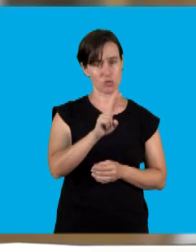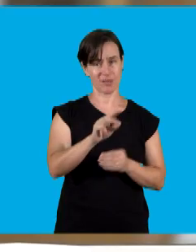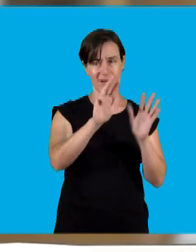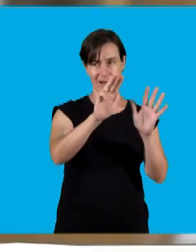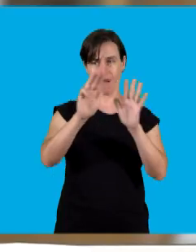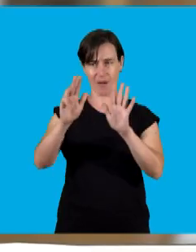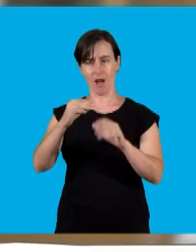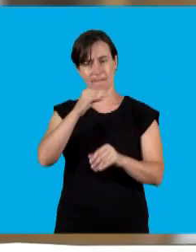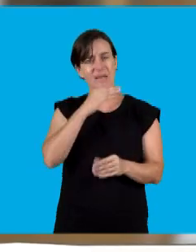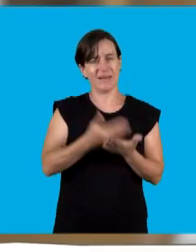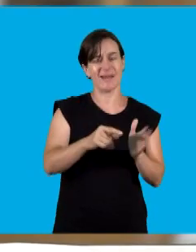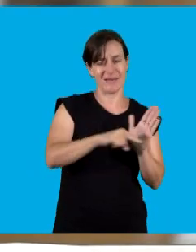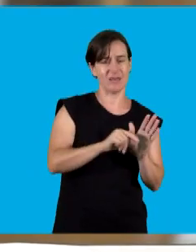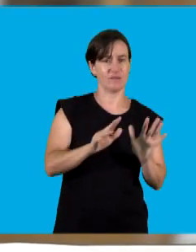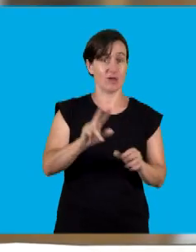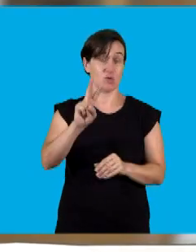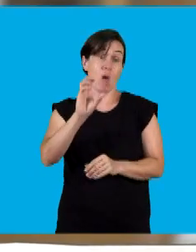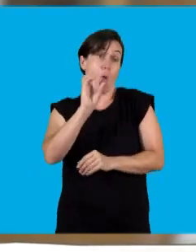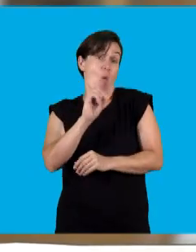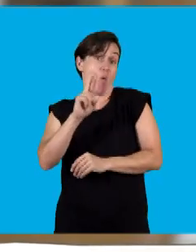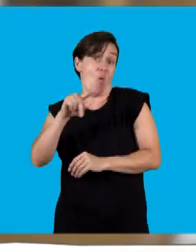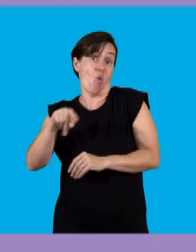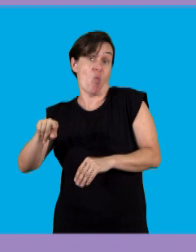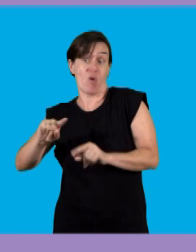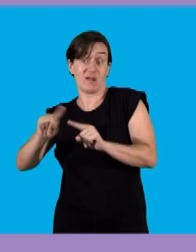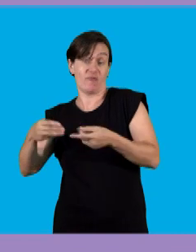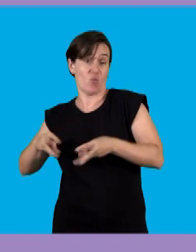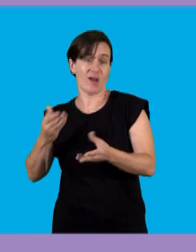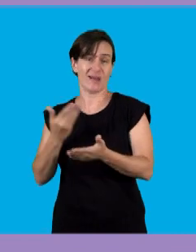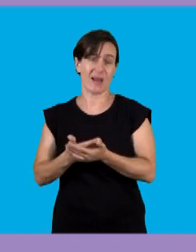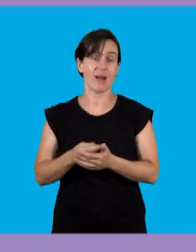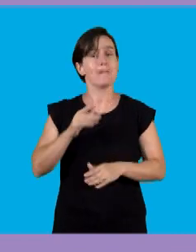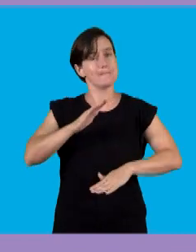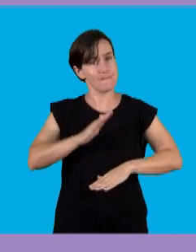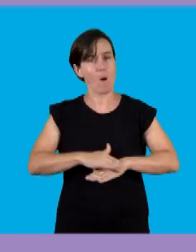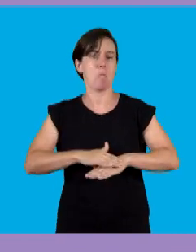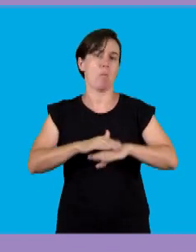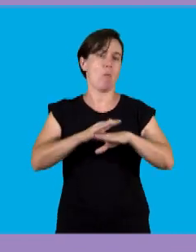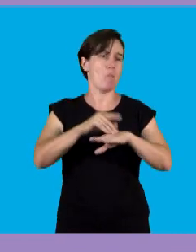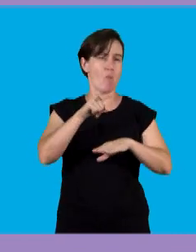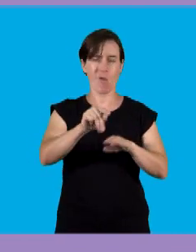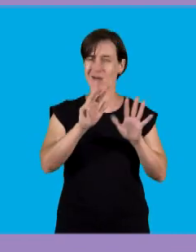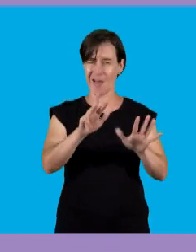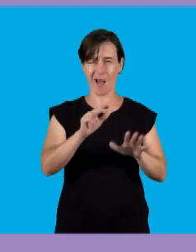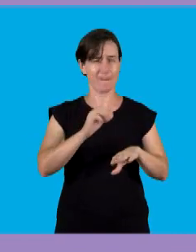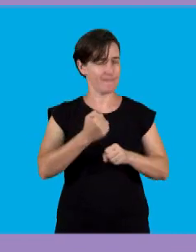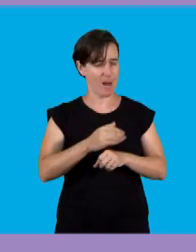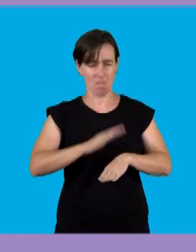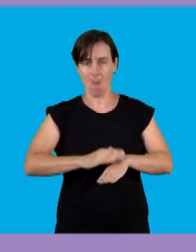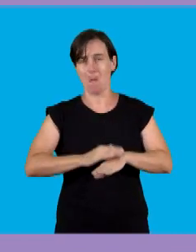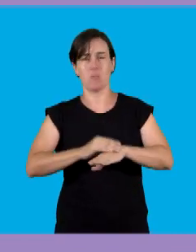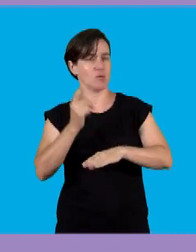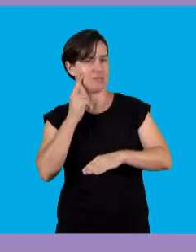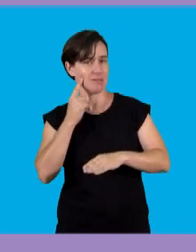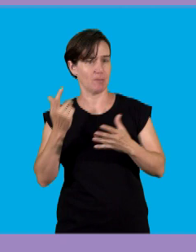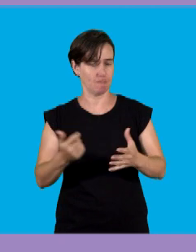appears there twice. But another option that we can use is to go on and break down those 9s because we